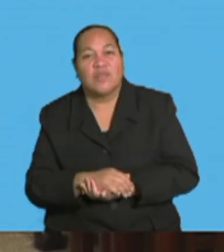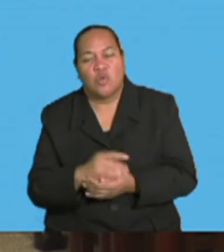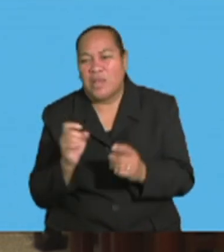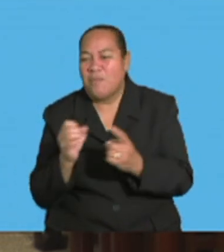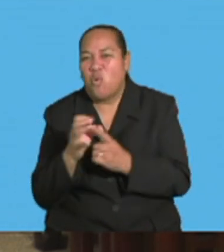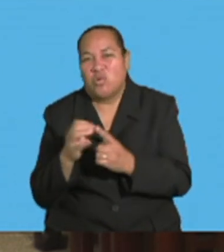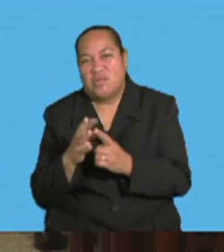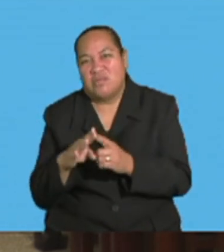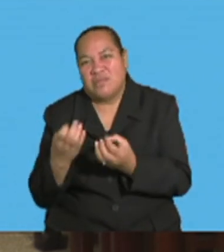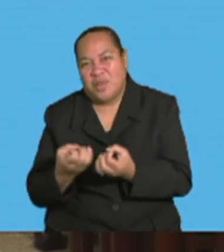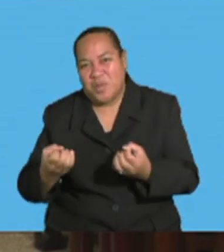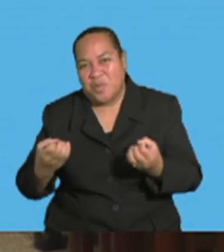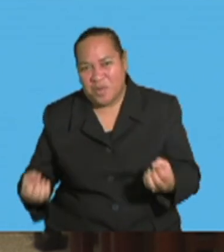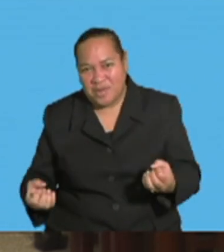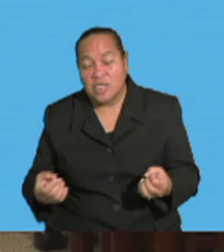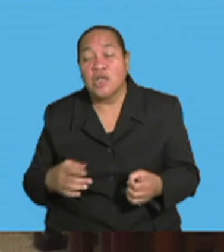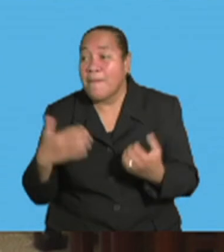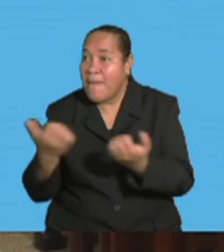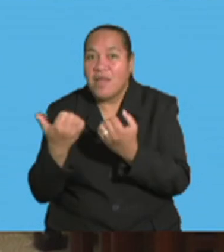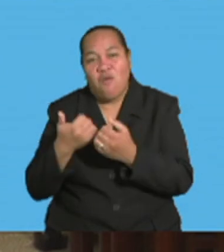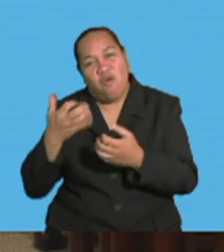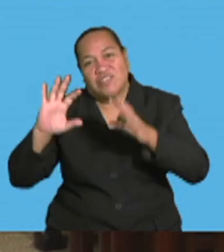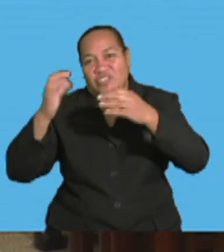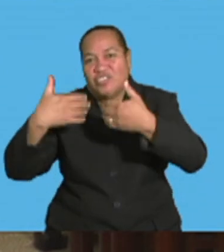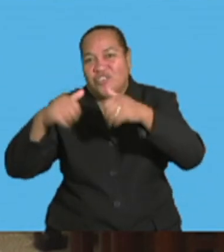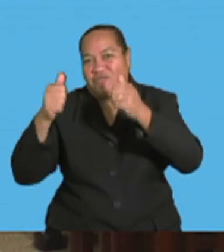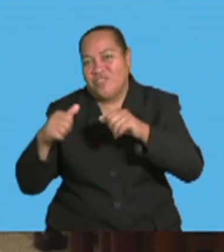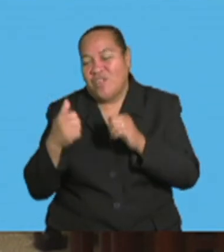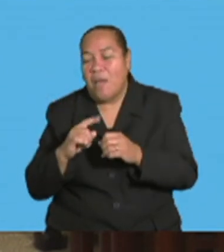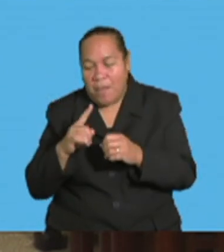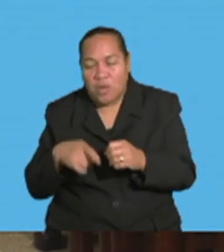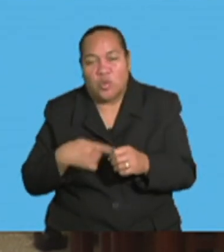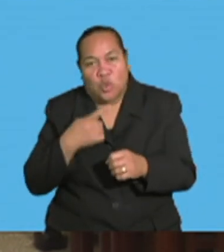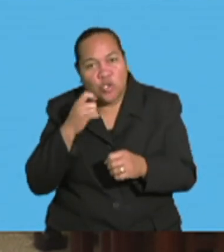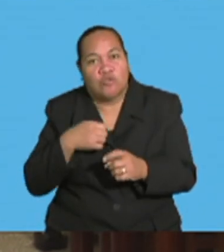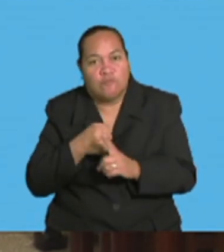lot has been done and will continue to do so. And I hope if the